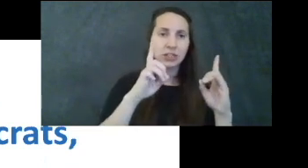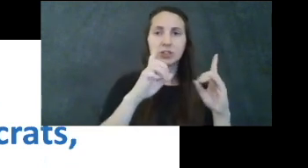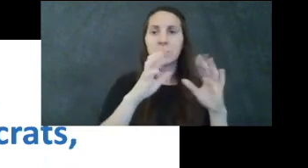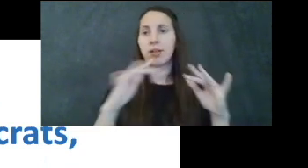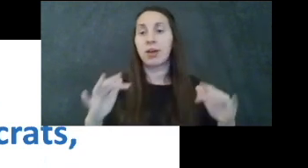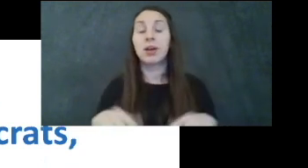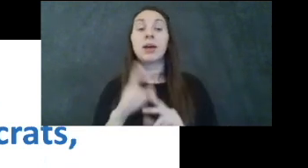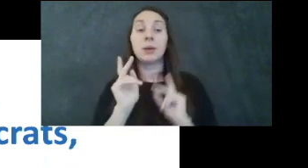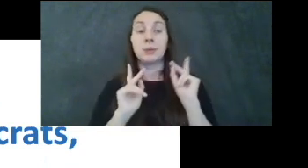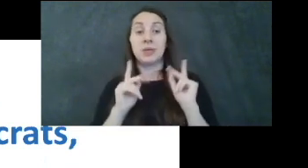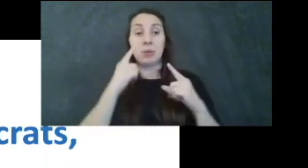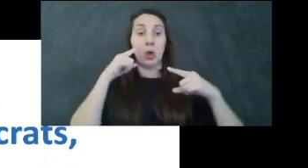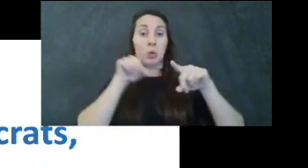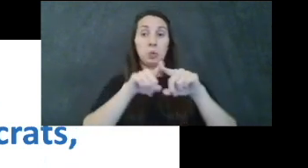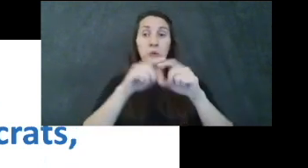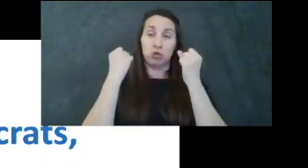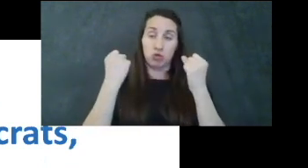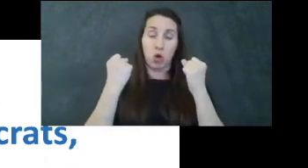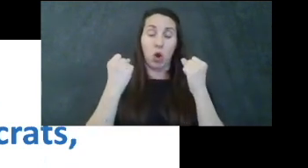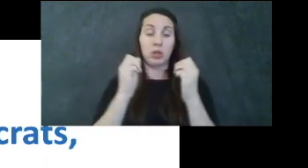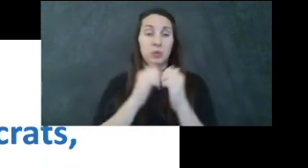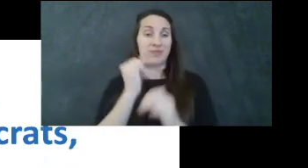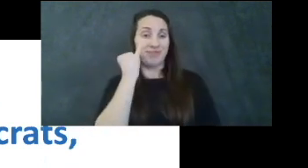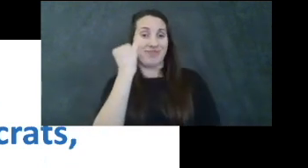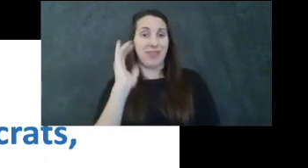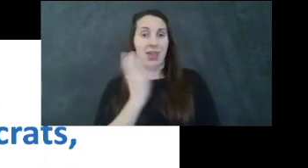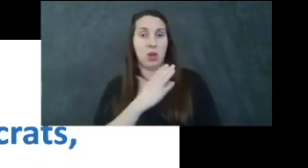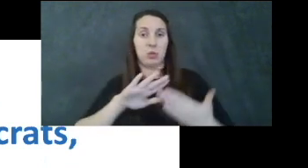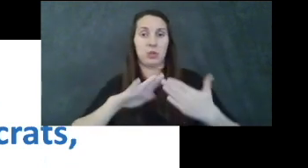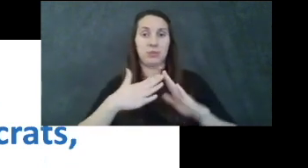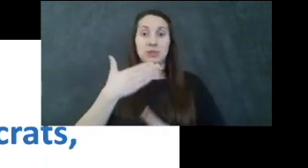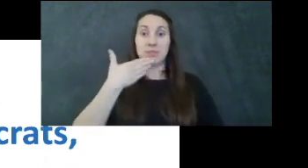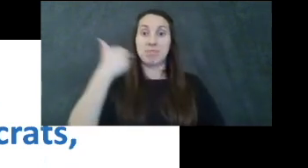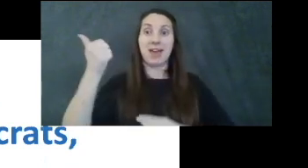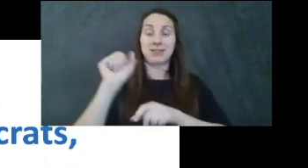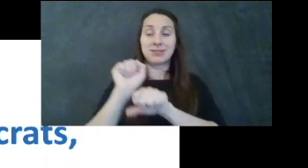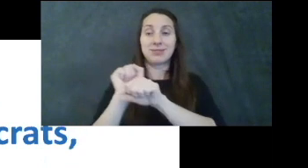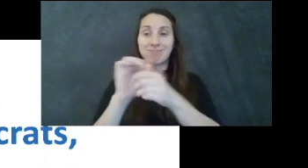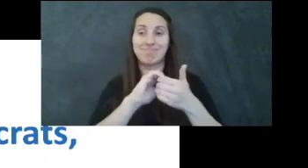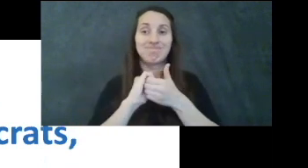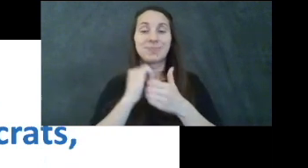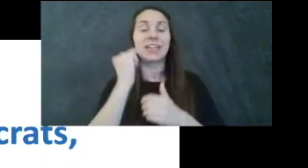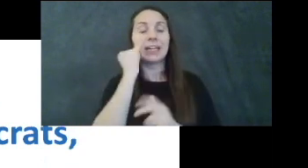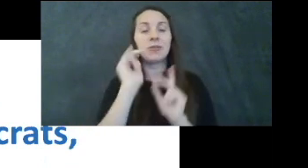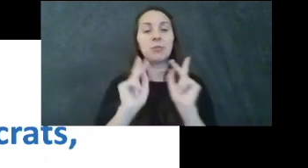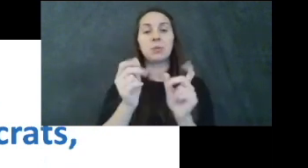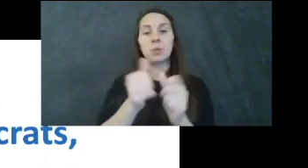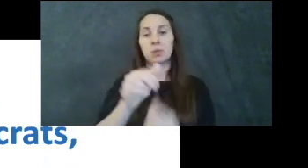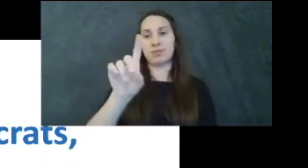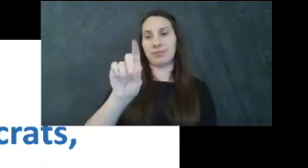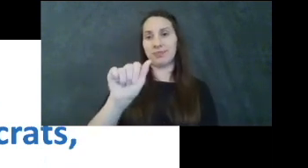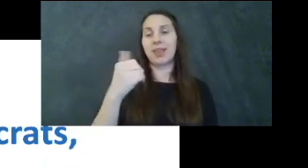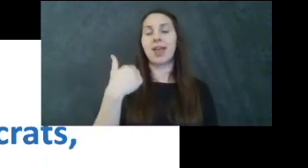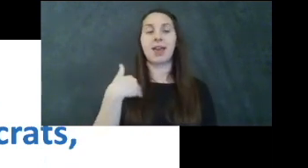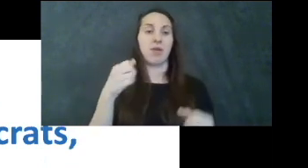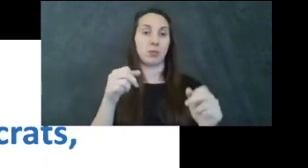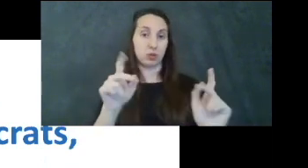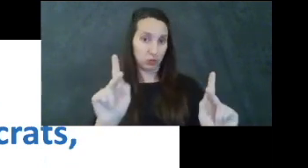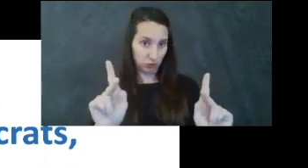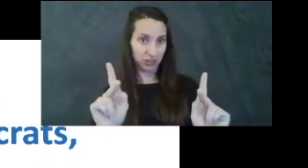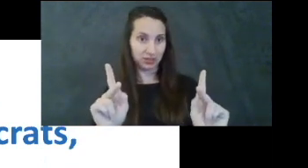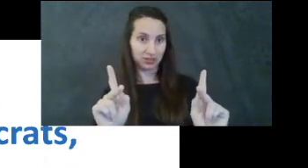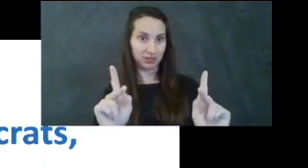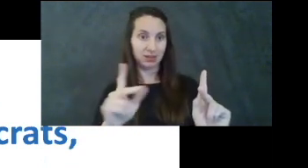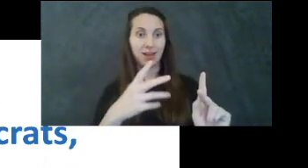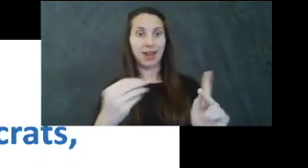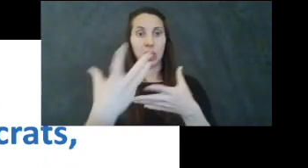the idea that our communities are at their best when people with disabilities are have opportunities and there is